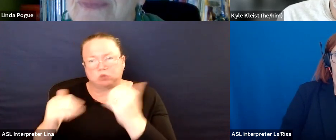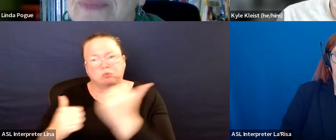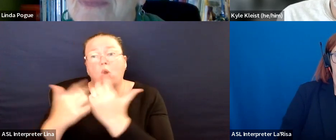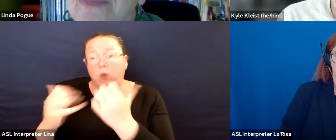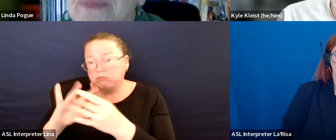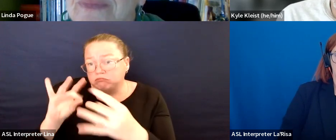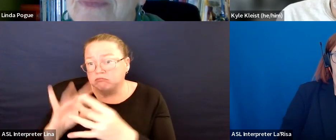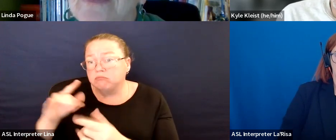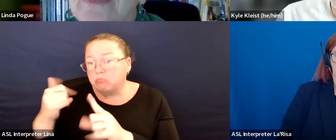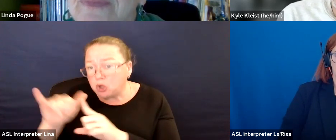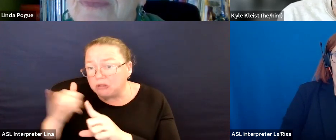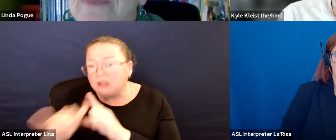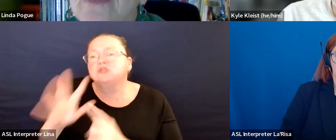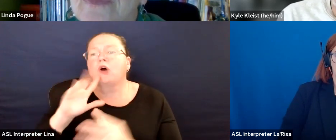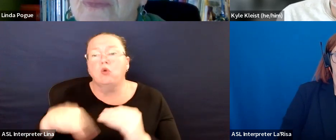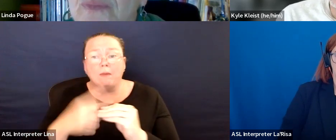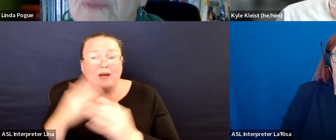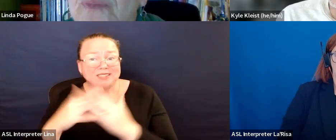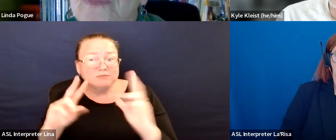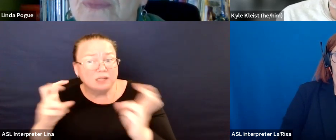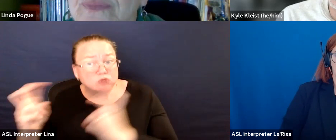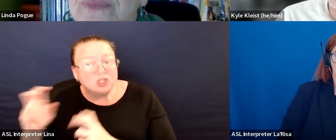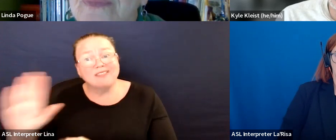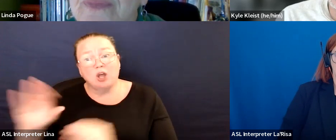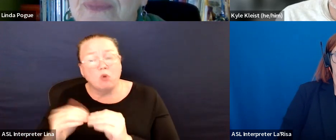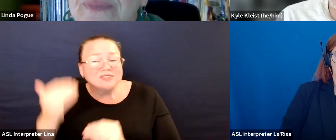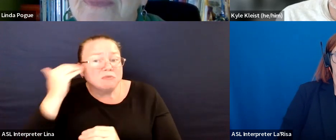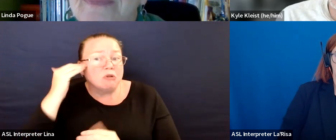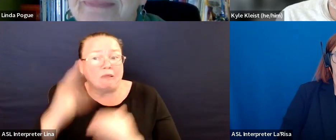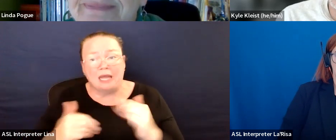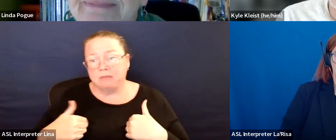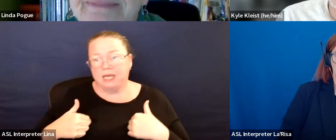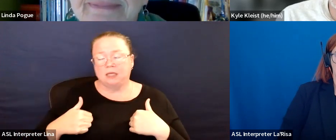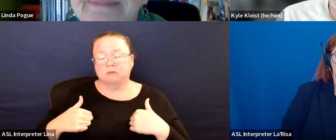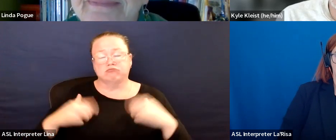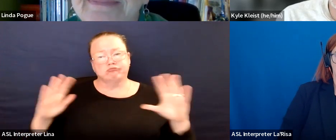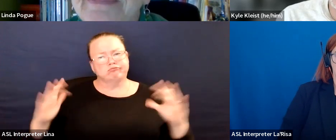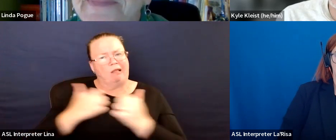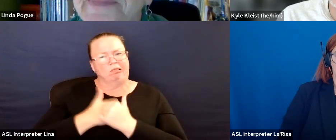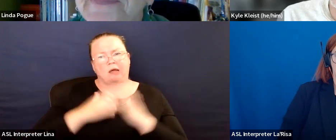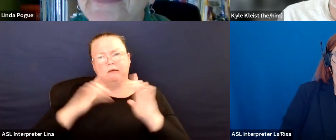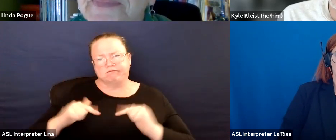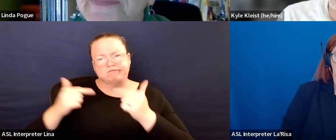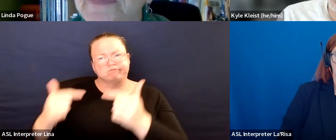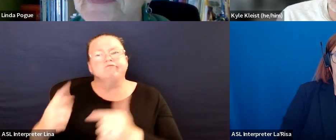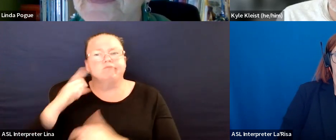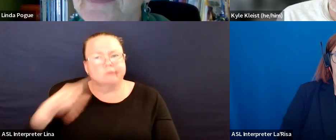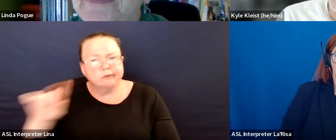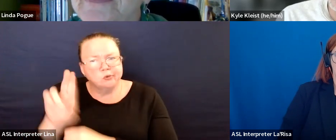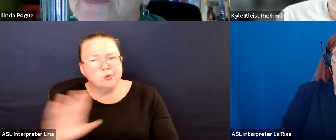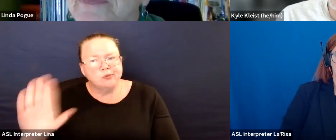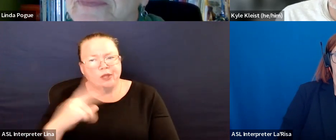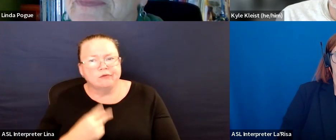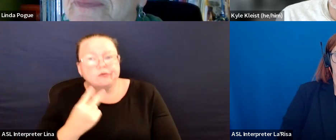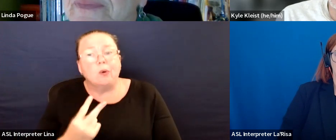talk about bullying or if they want to talk about a certain subject that they're more familiar with than I am. I love giving them that opportunity to use their voice